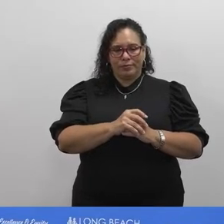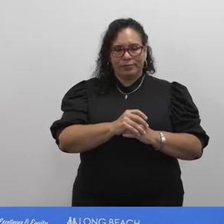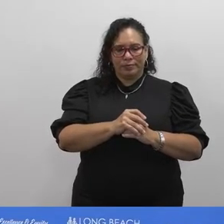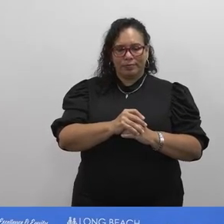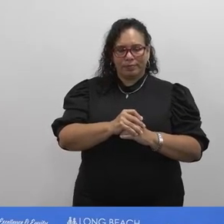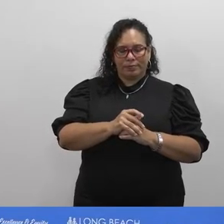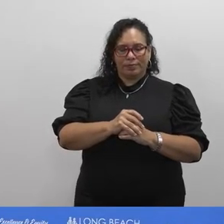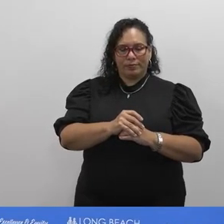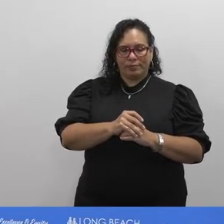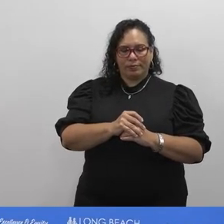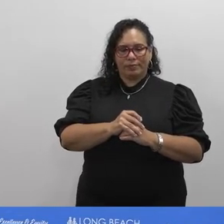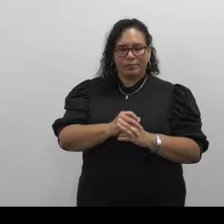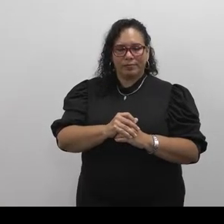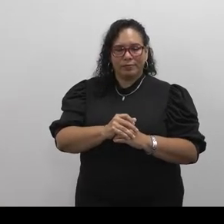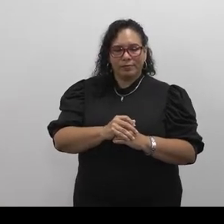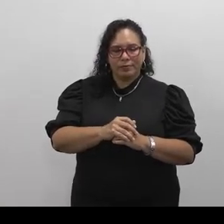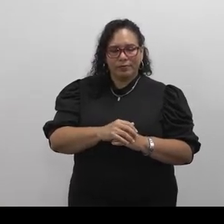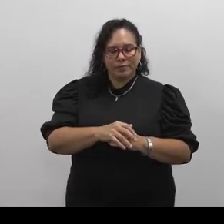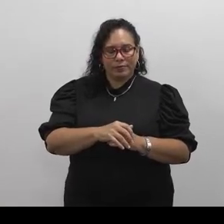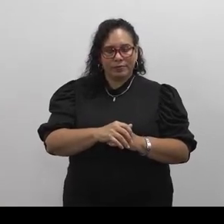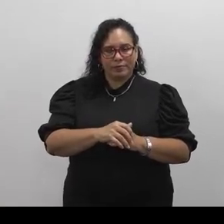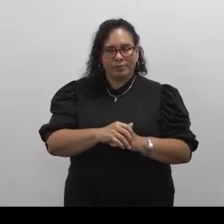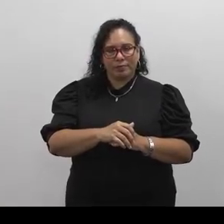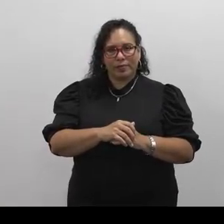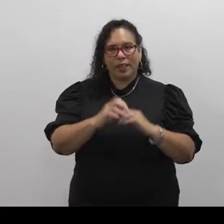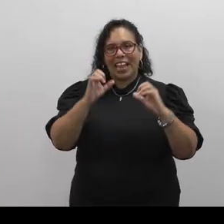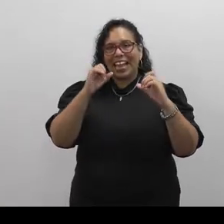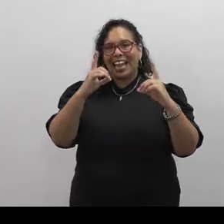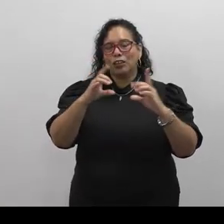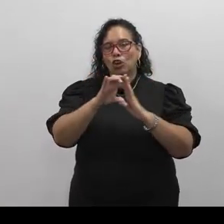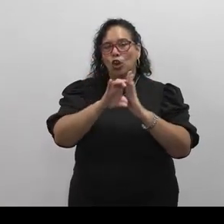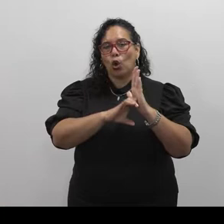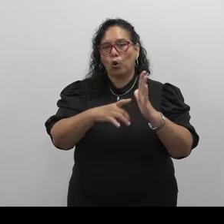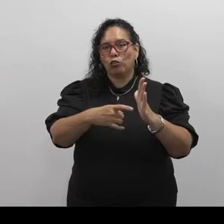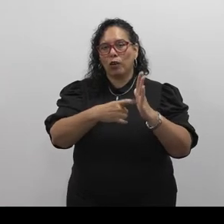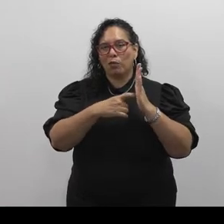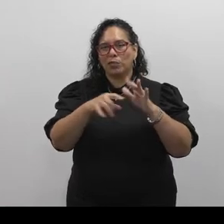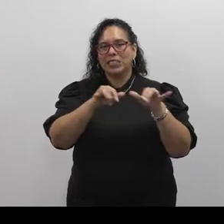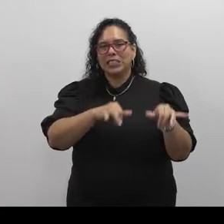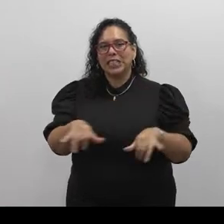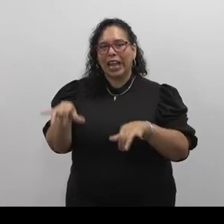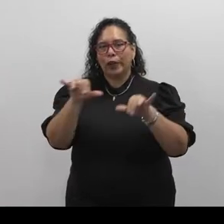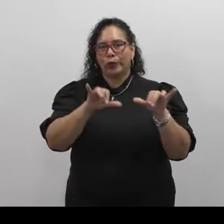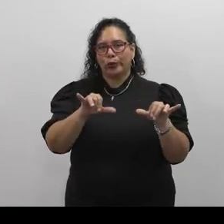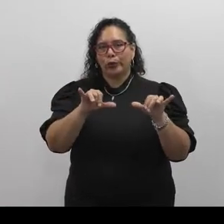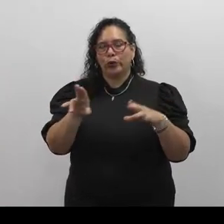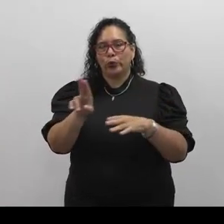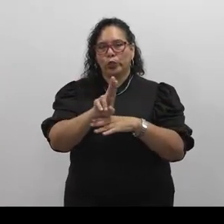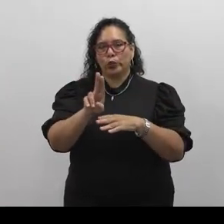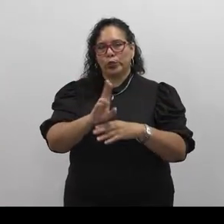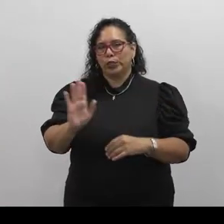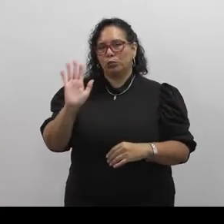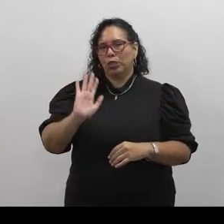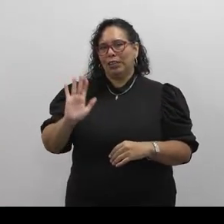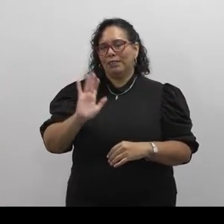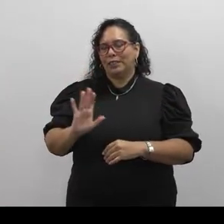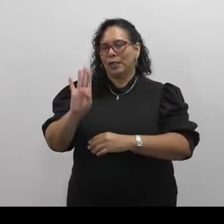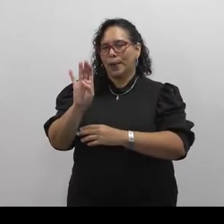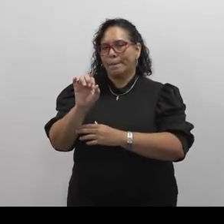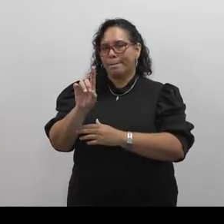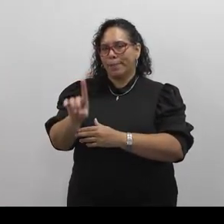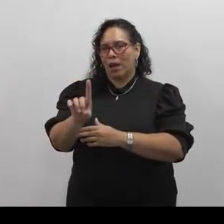So just on that note, the education code requirements that you said are pretty standard that we've used with previous bond